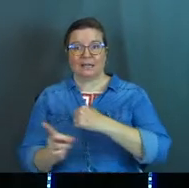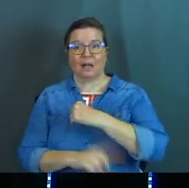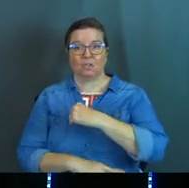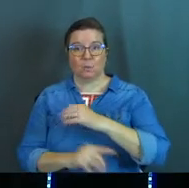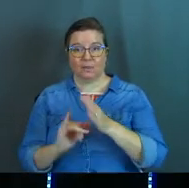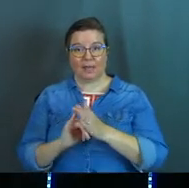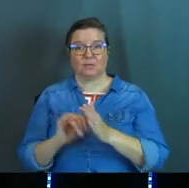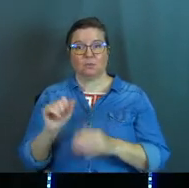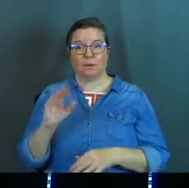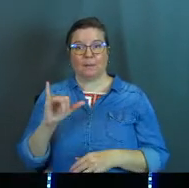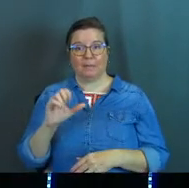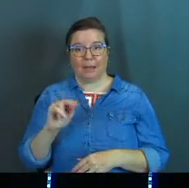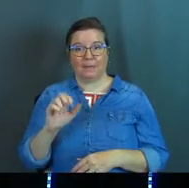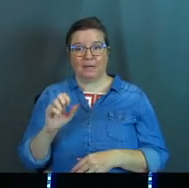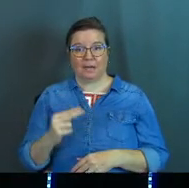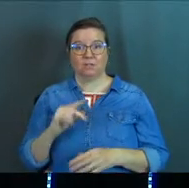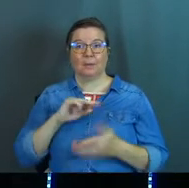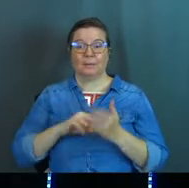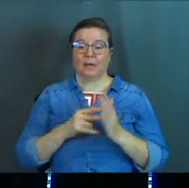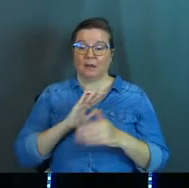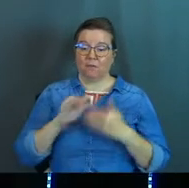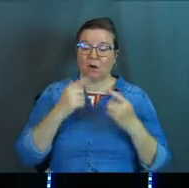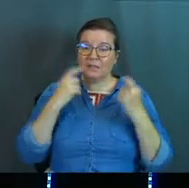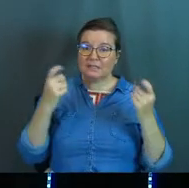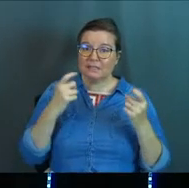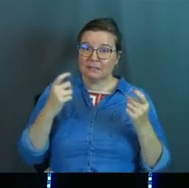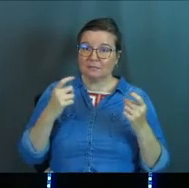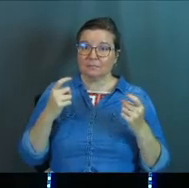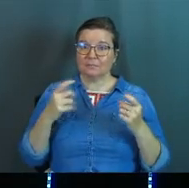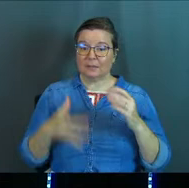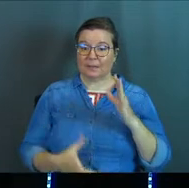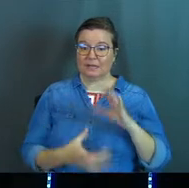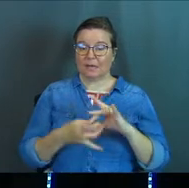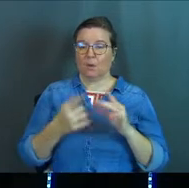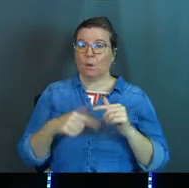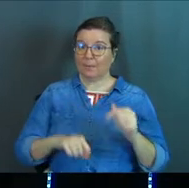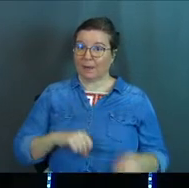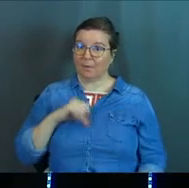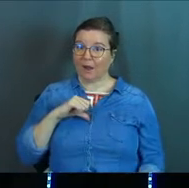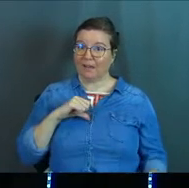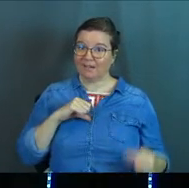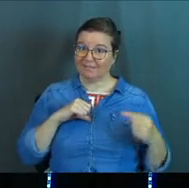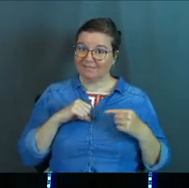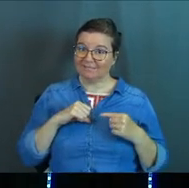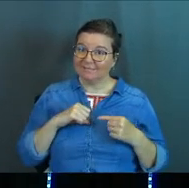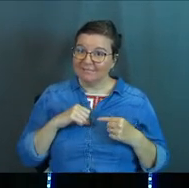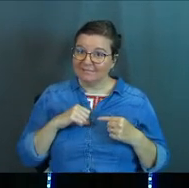what abomination means. And if of all the sins that abomination can be attached to, how about pride?